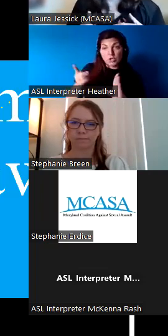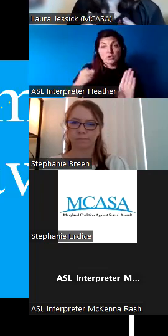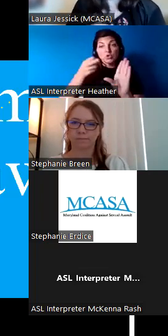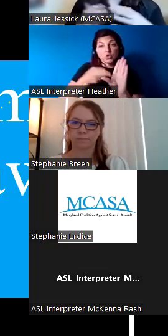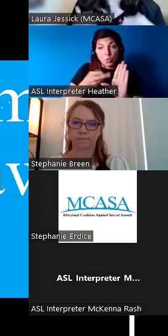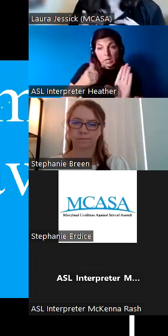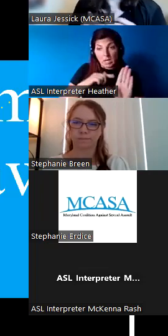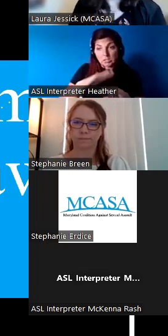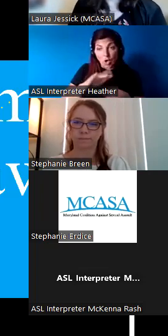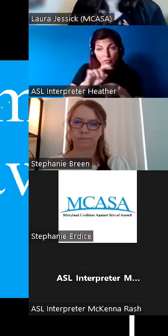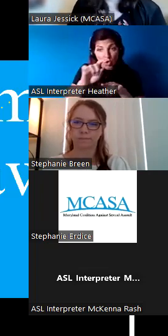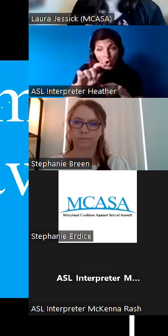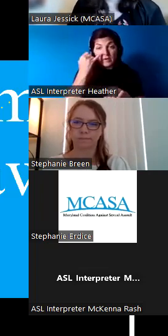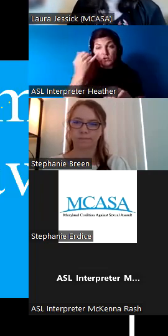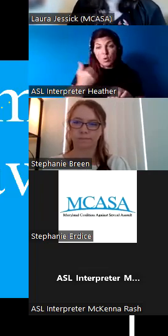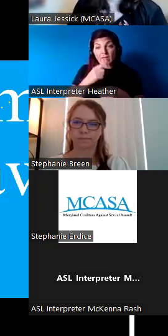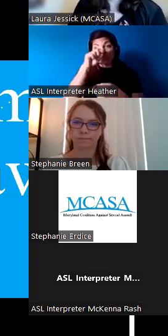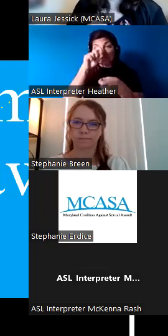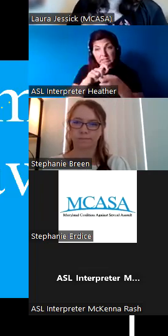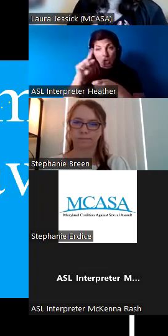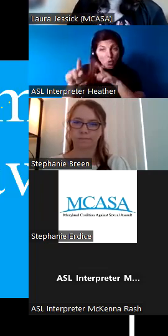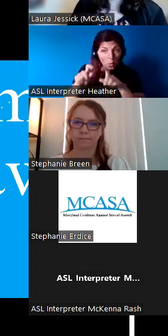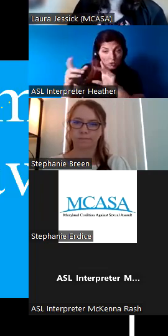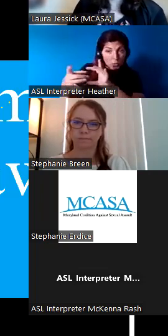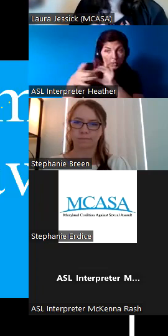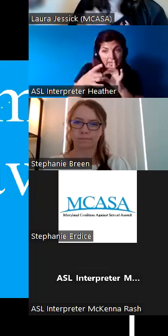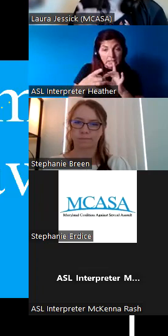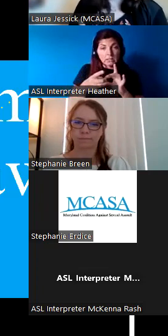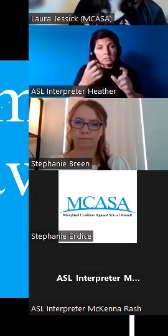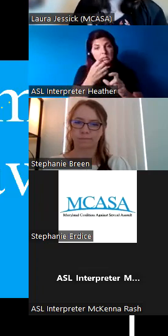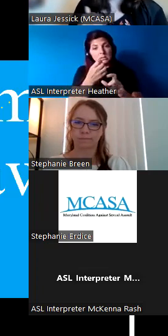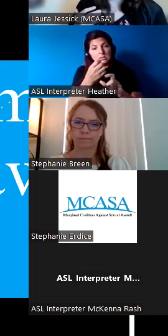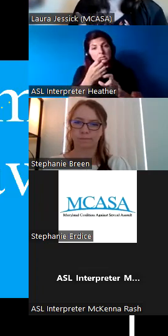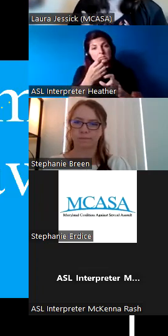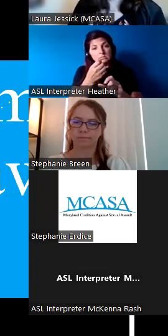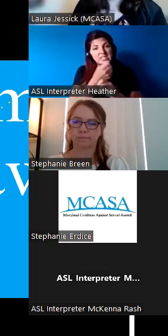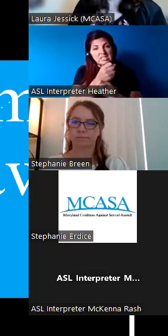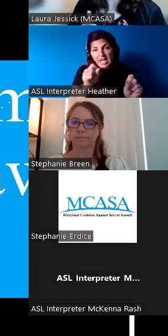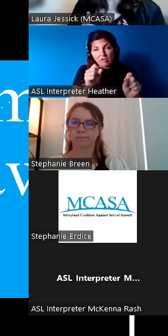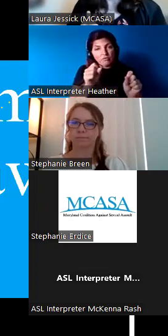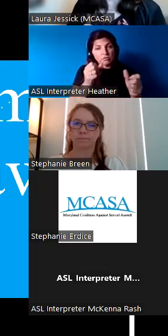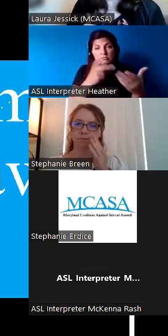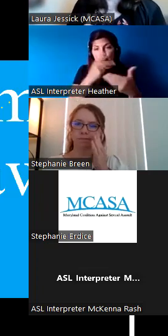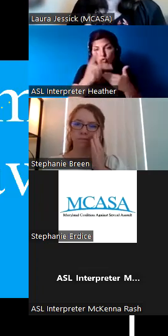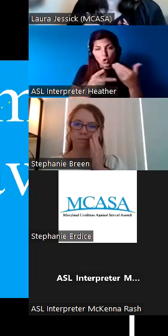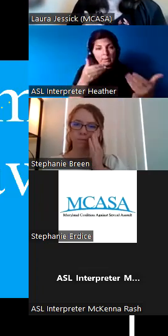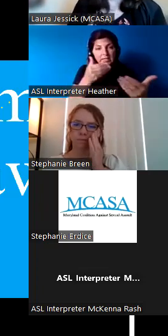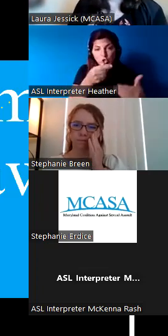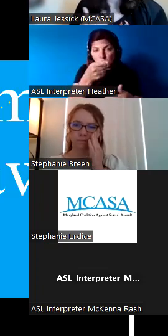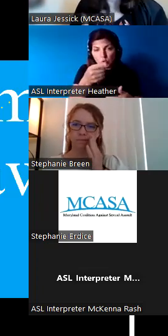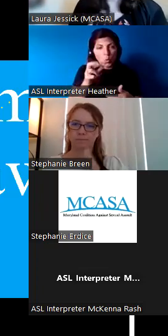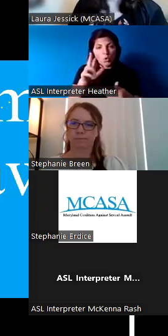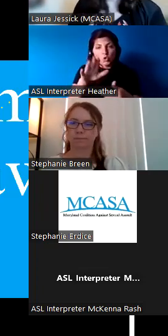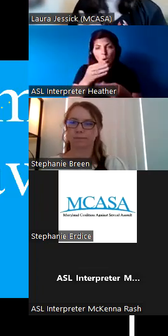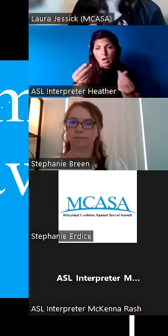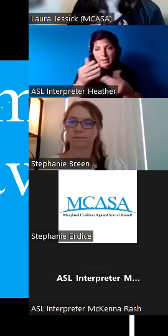other questions specific to whether it's the SAFE program nearest you or your campus, or a